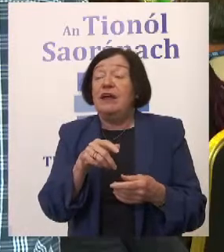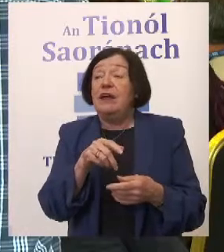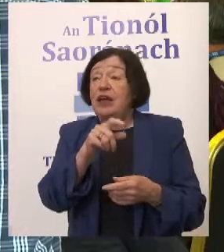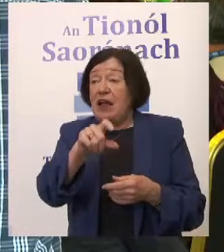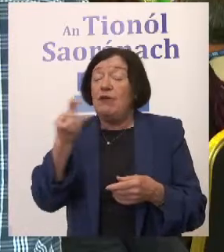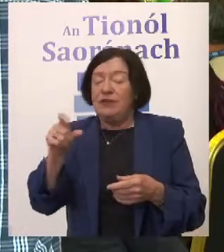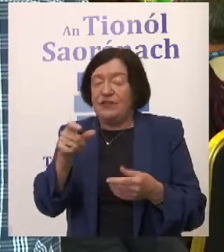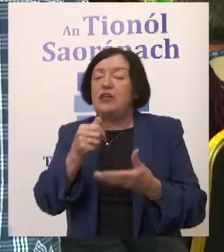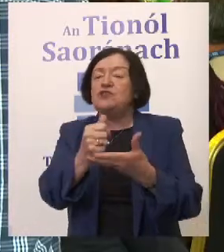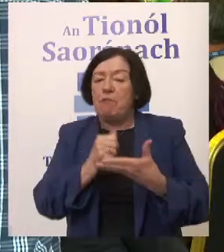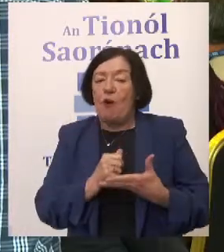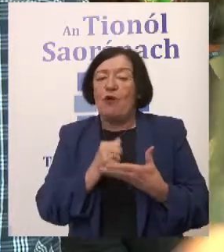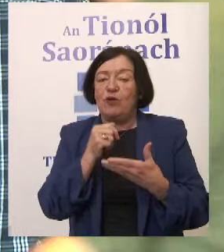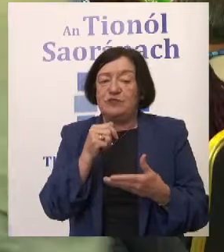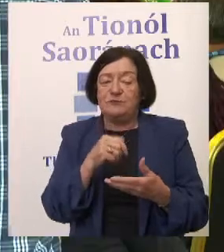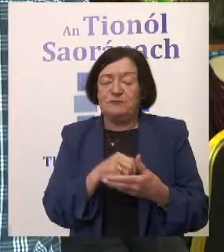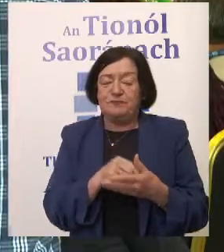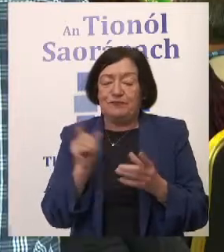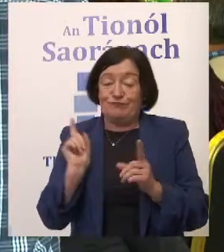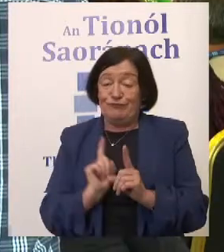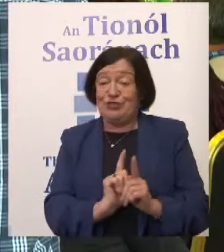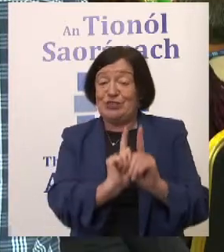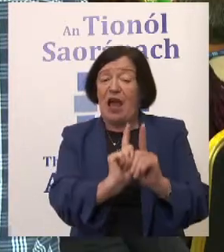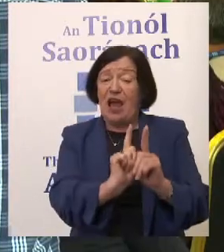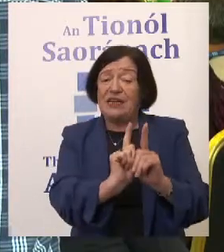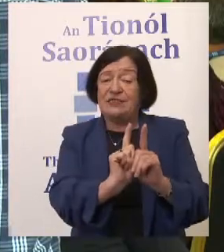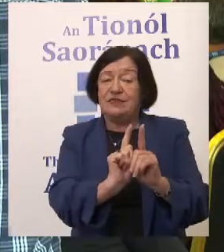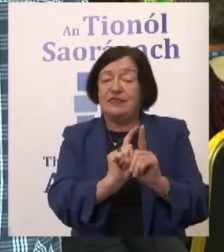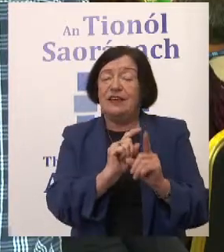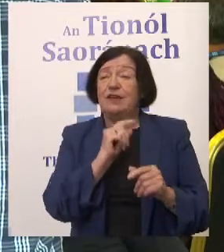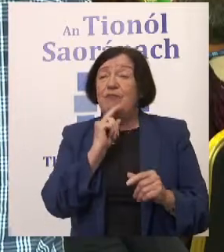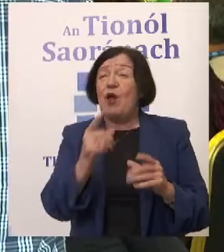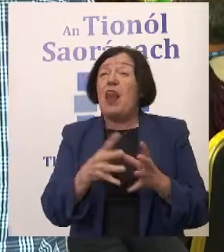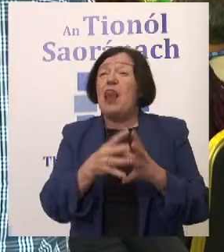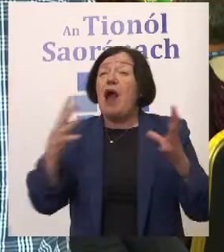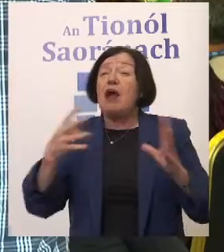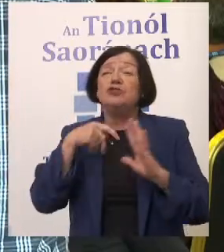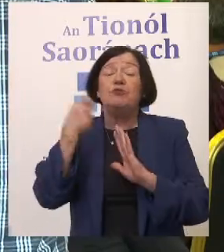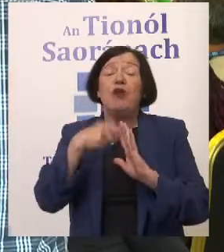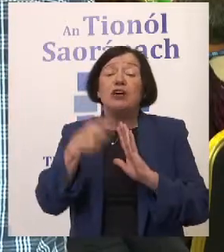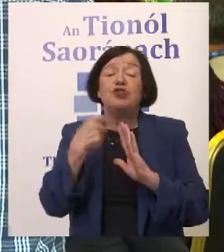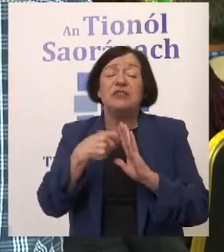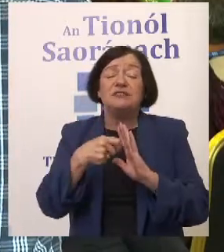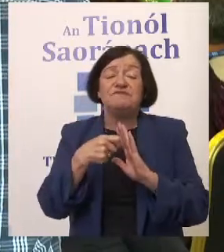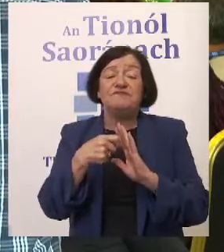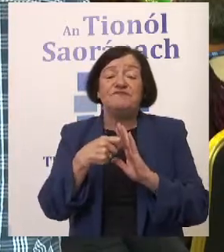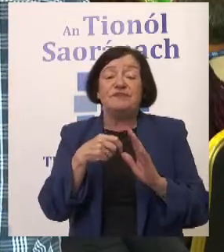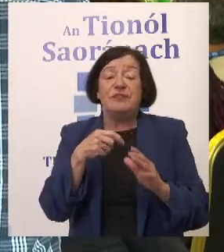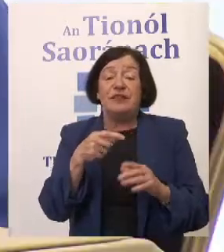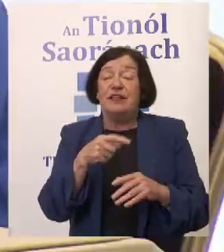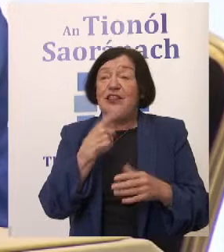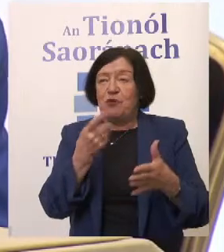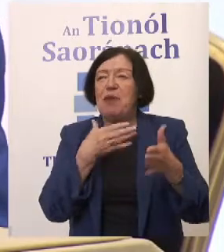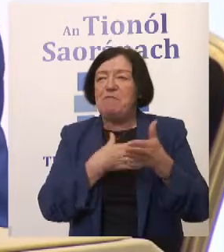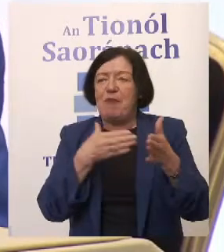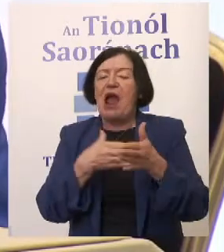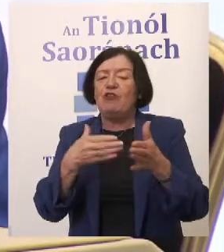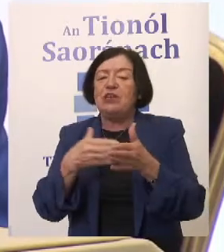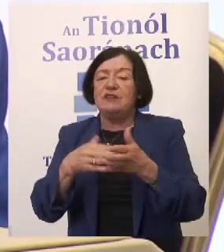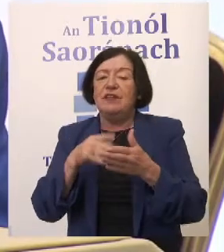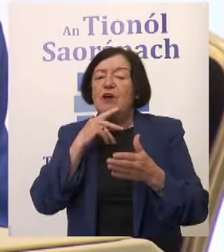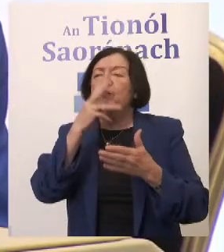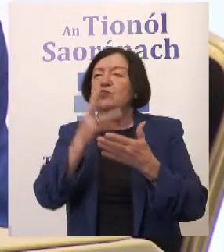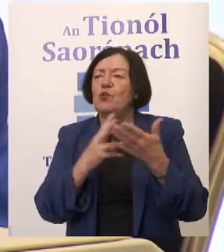that work. They come in on the side, but in terms of larger projects, I mean, I think there would be barriers. But it is